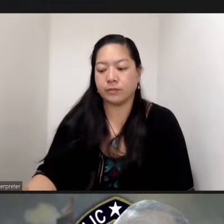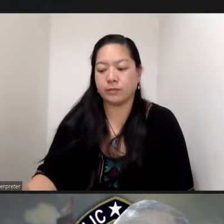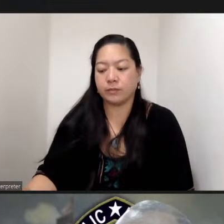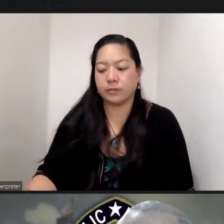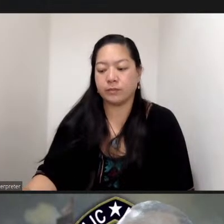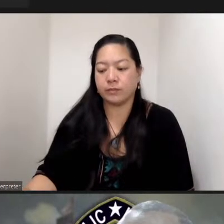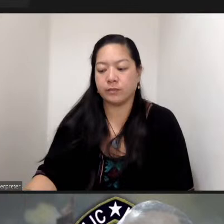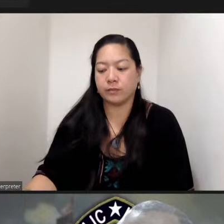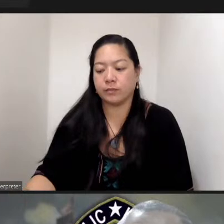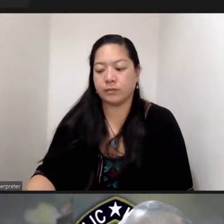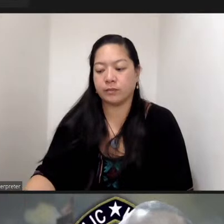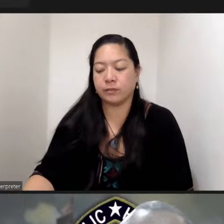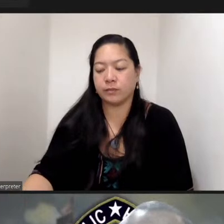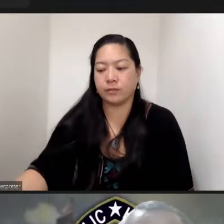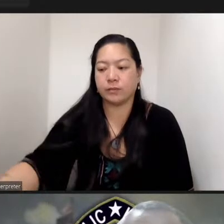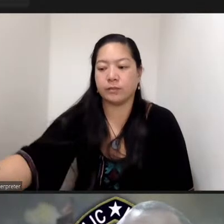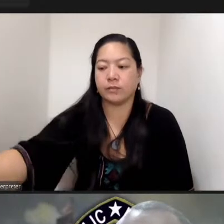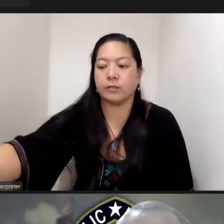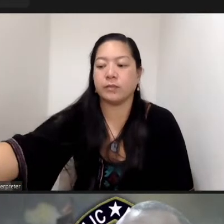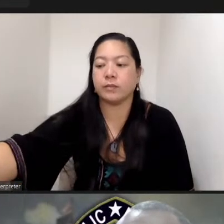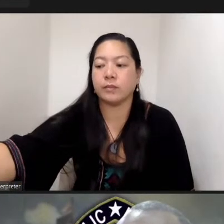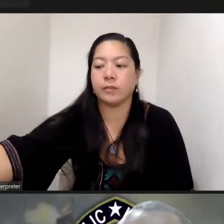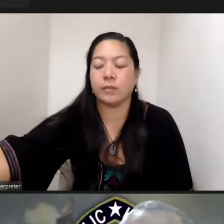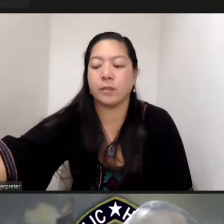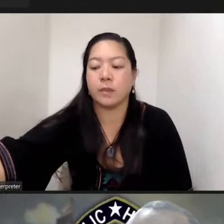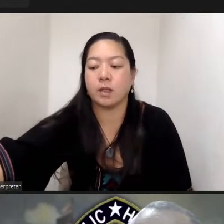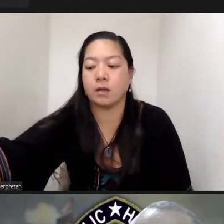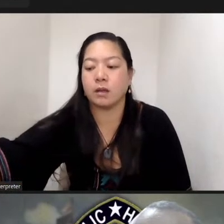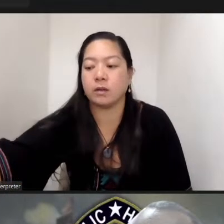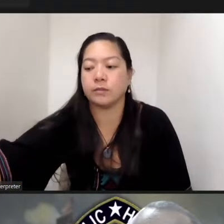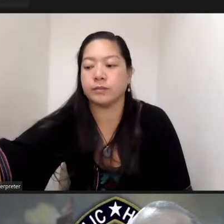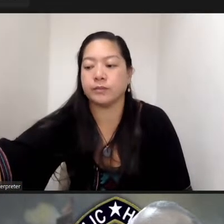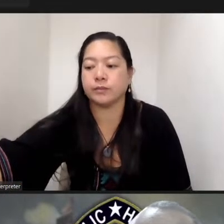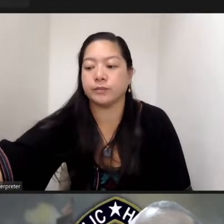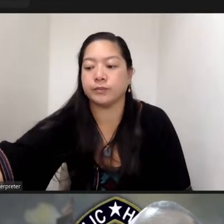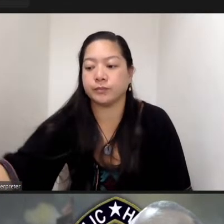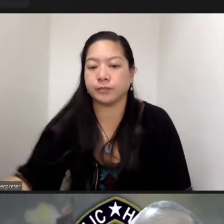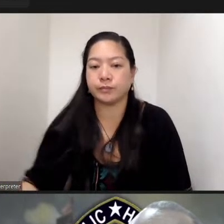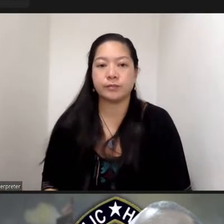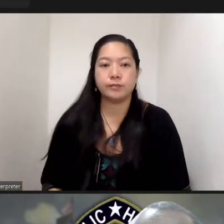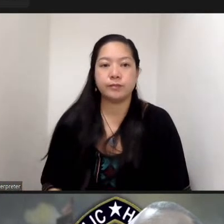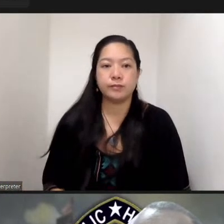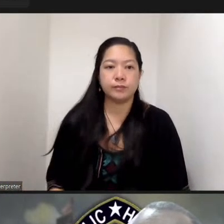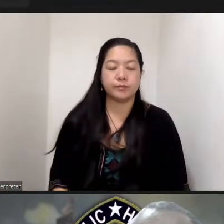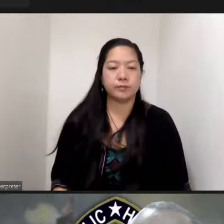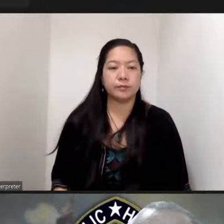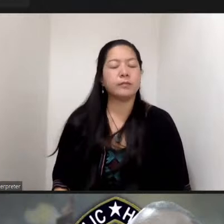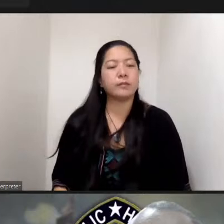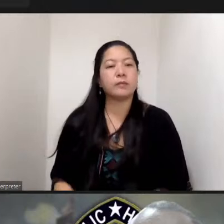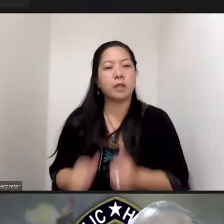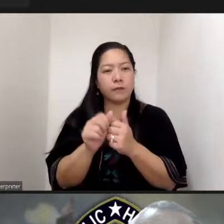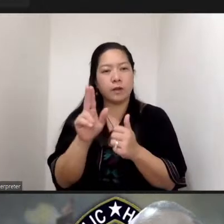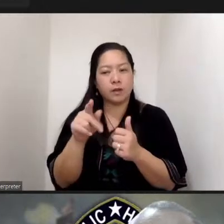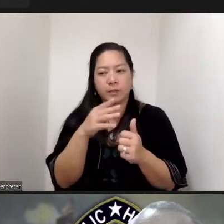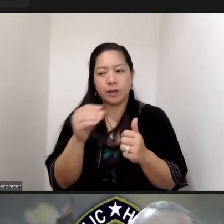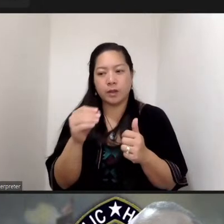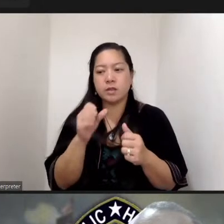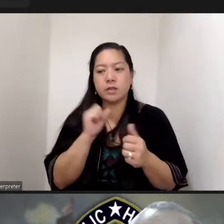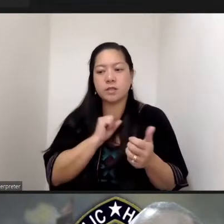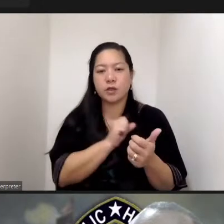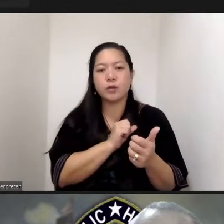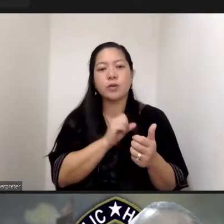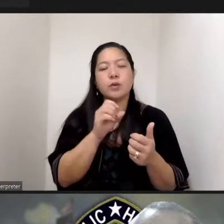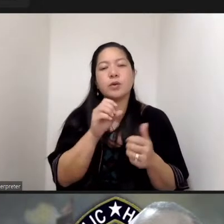question. Yeah, thanks. So just to follow up on that, Governor, Senator Dueñas was on our air this